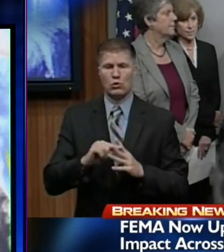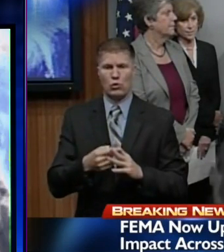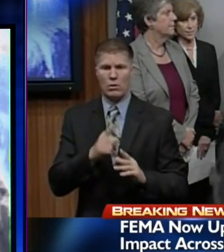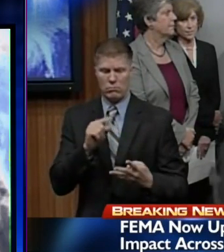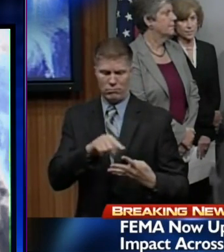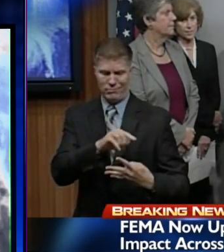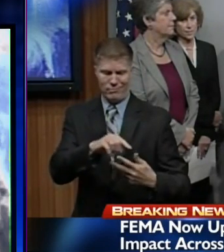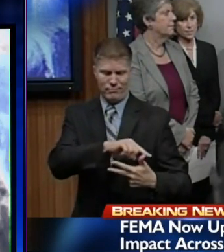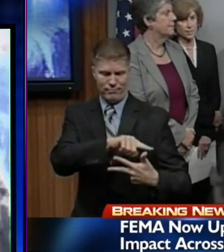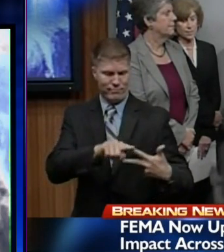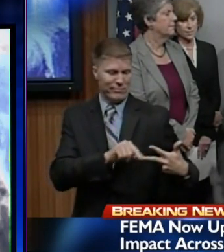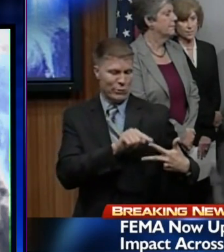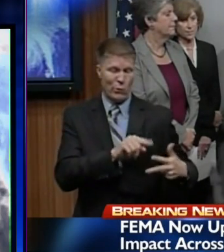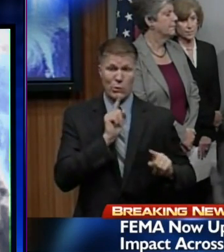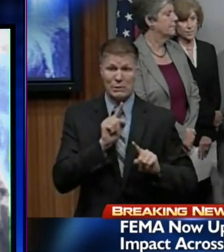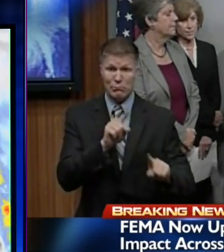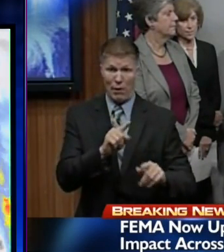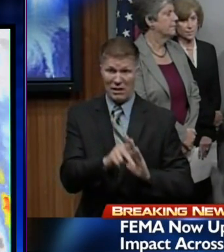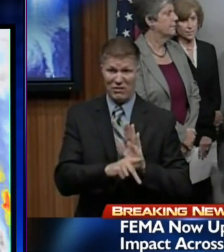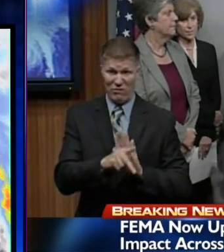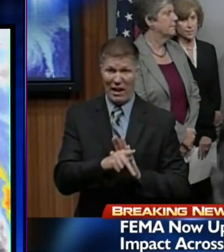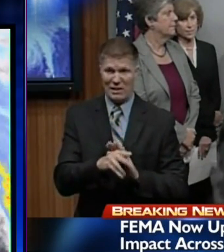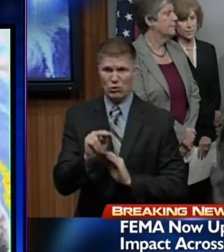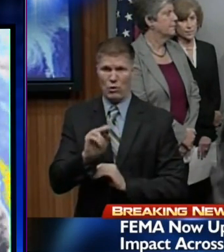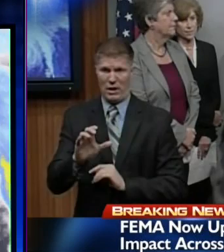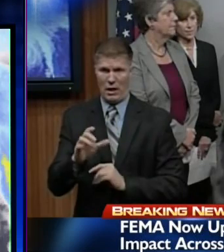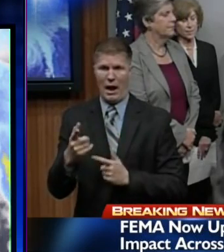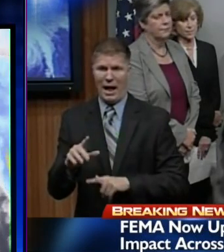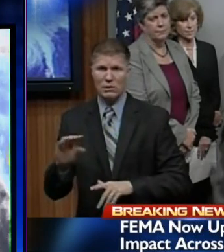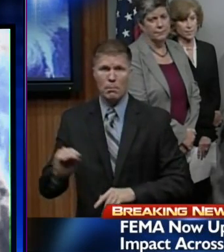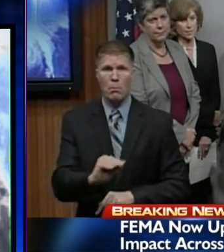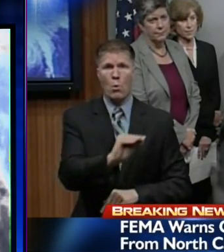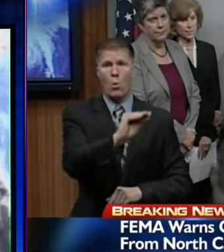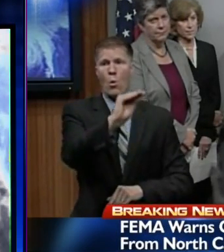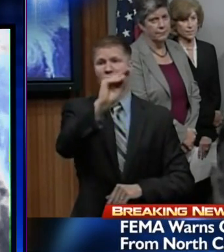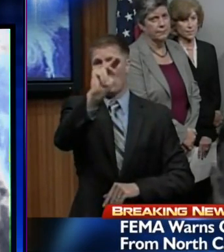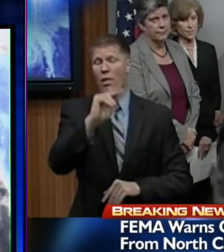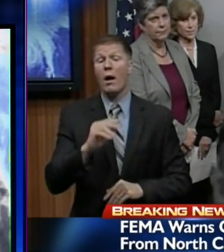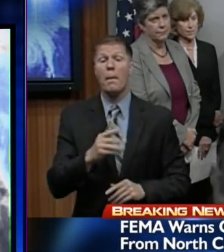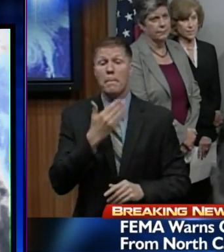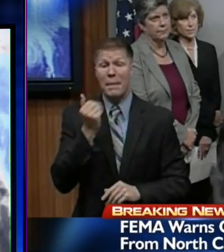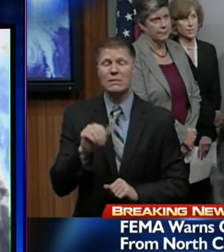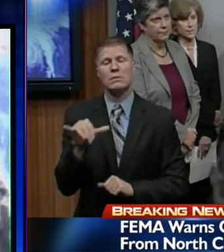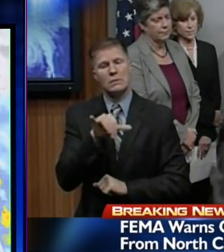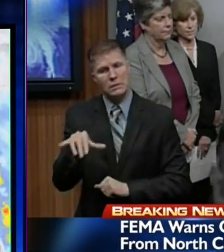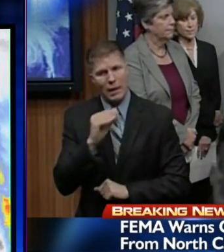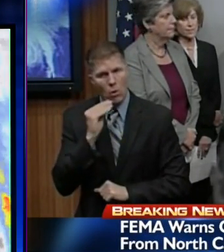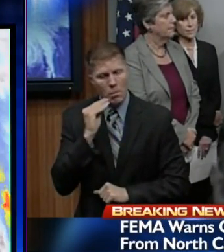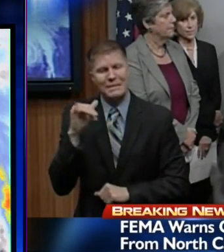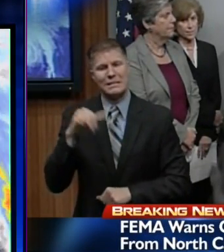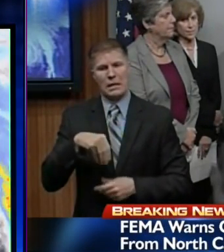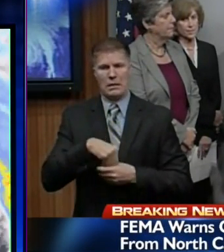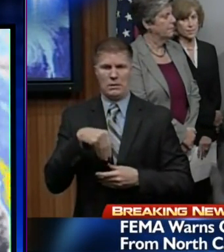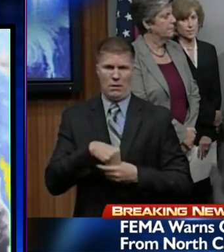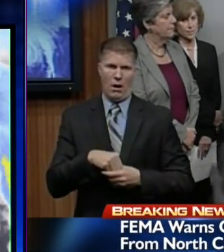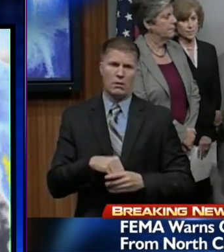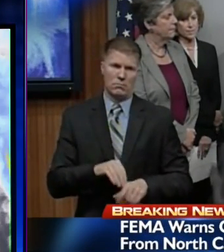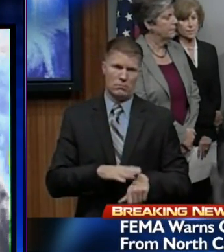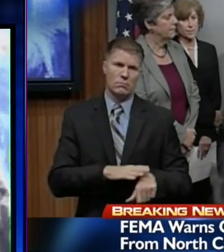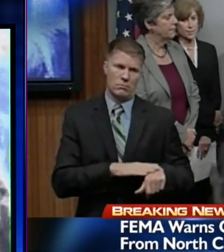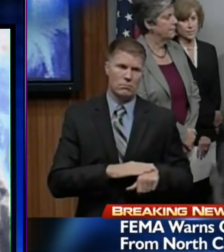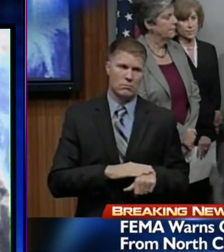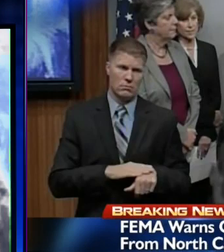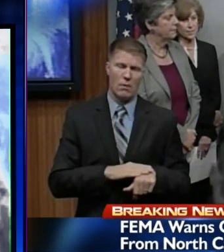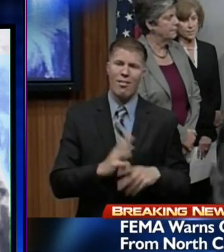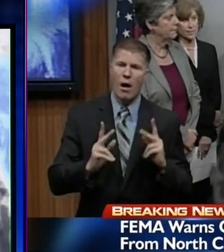North Carolina as Irene moves north. The best thing people can do is stay home, stay inside. A lot of people like to